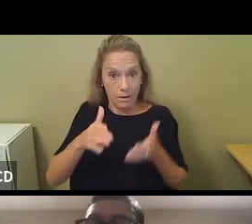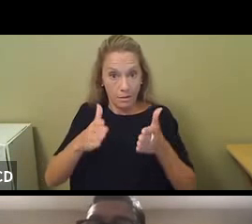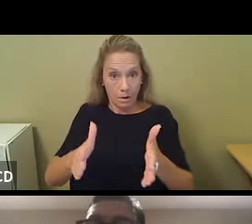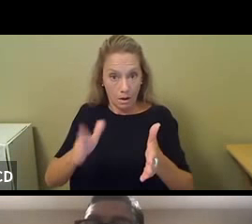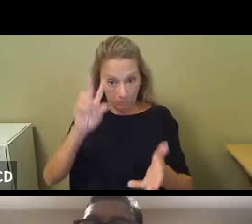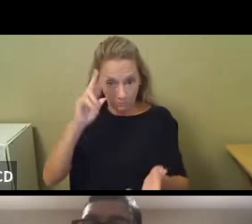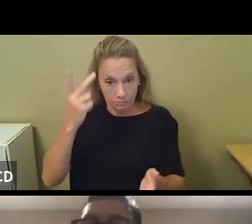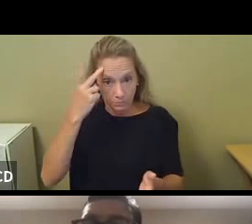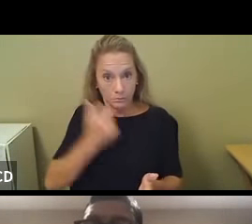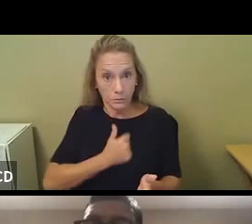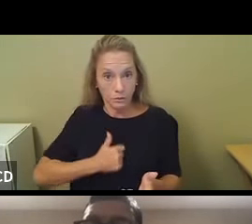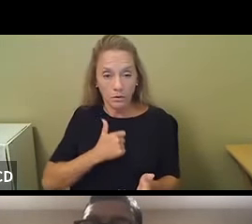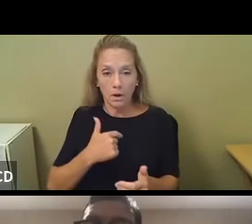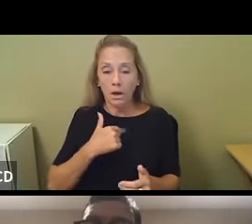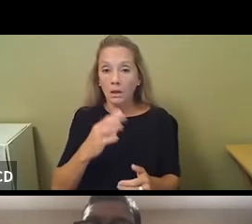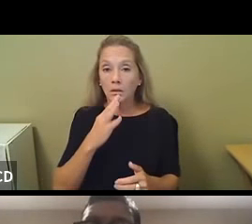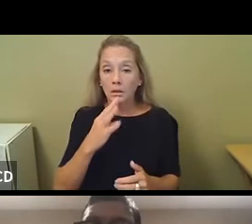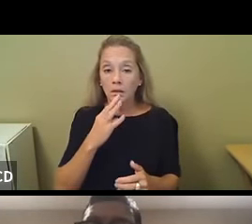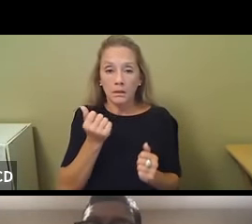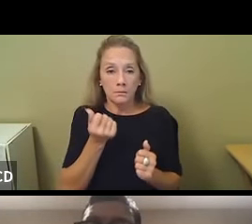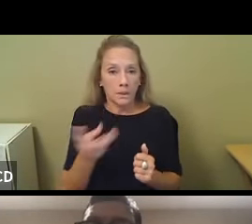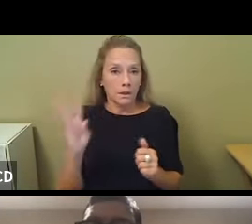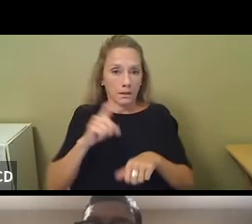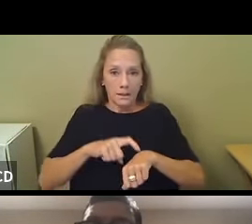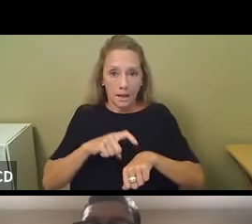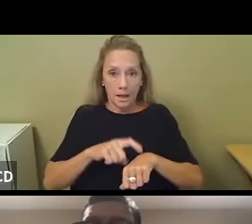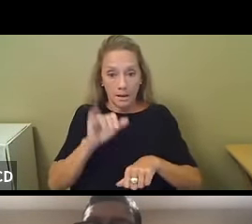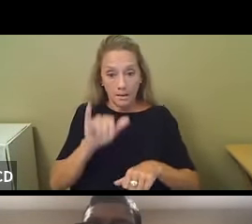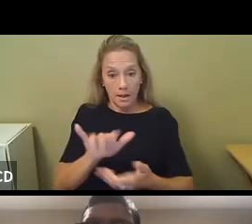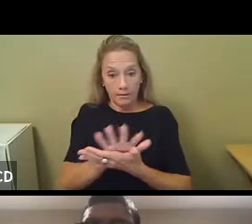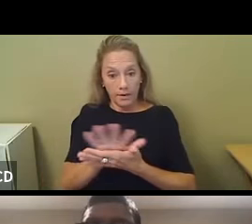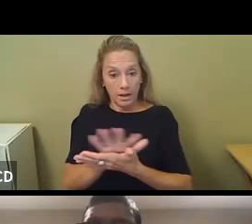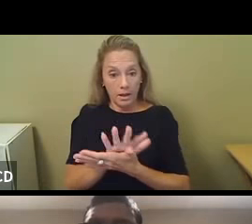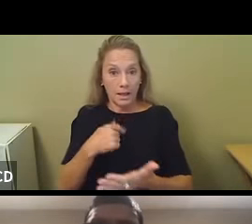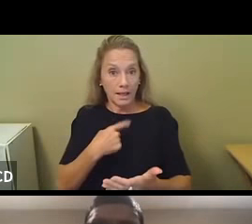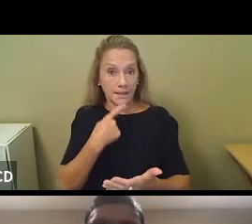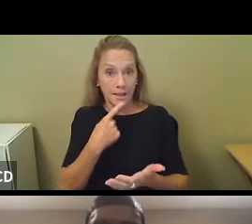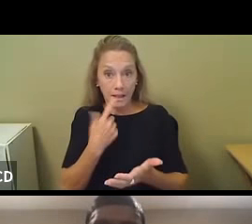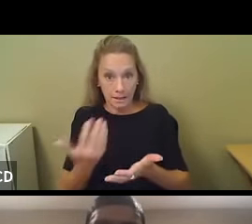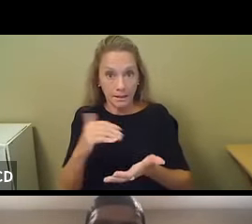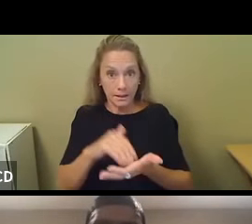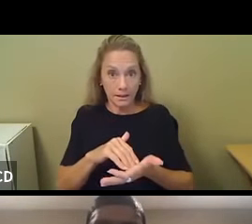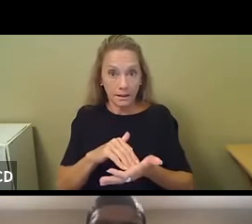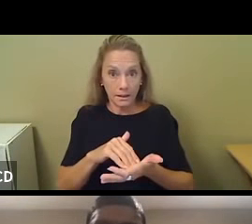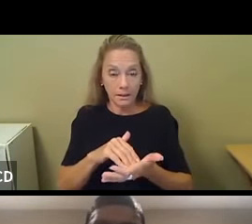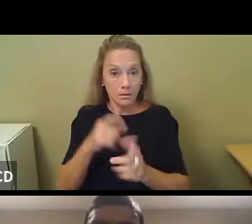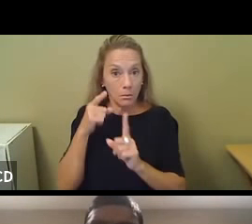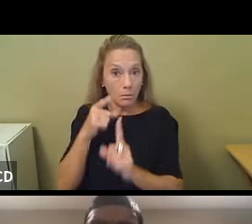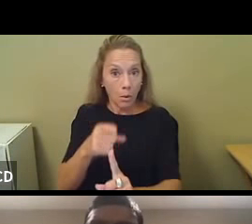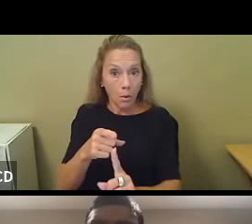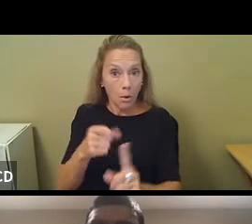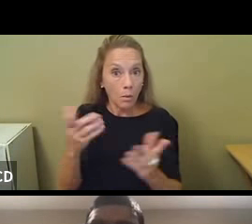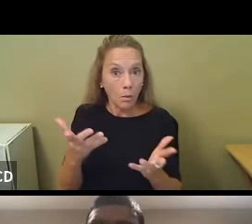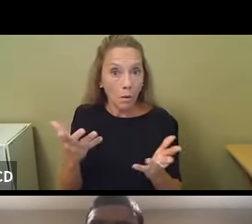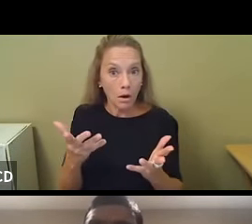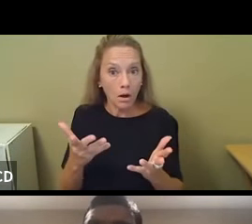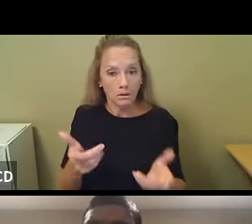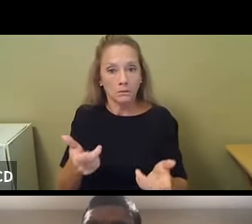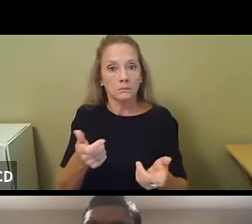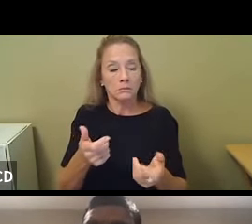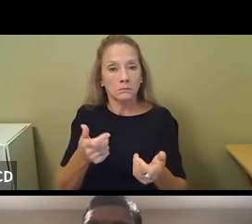As I have said multiple times, and I said it in that video, the point was to try to get people